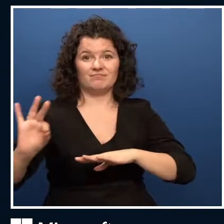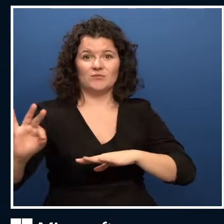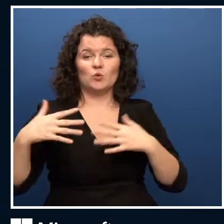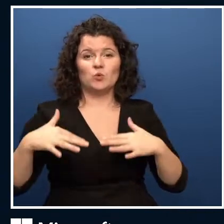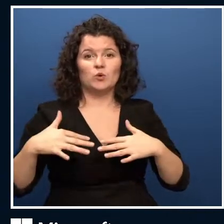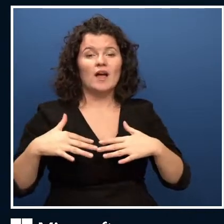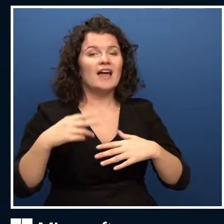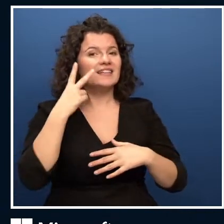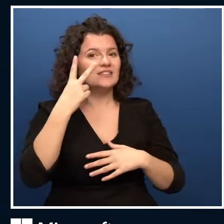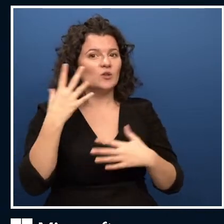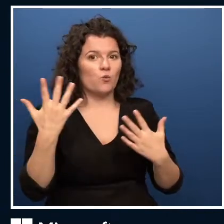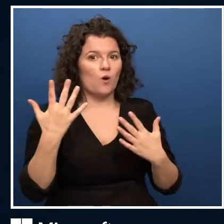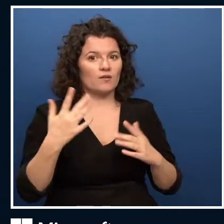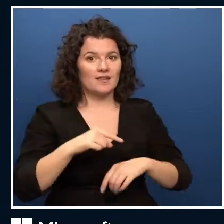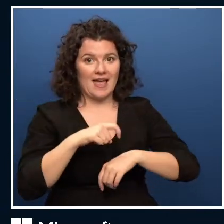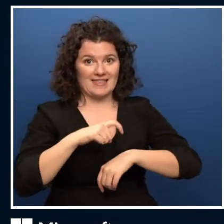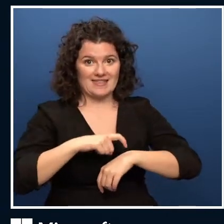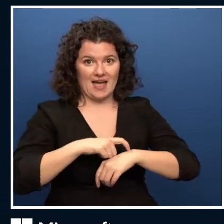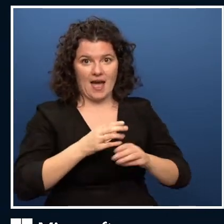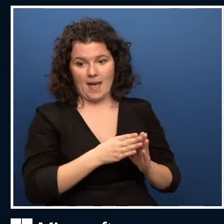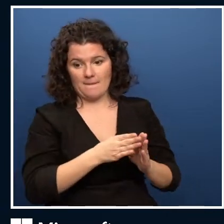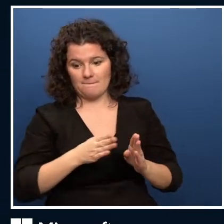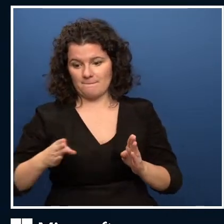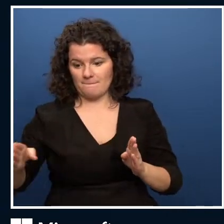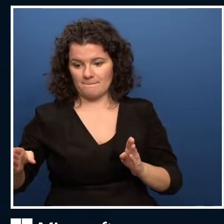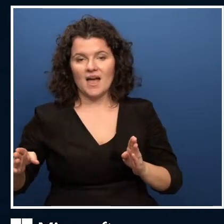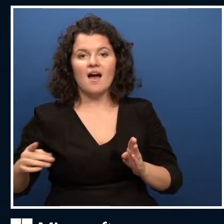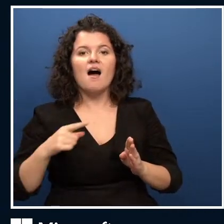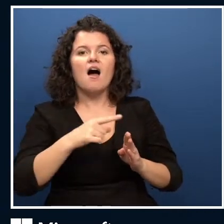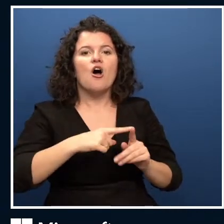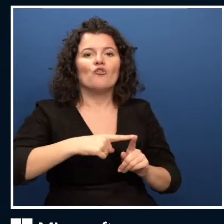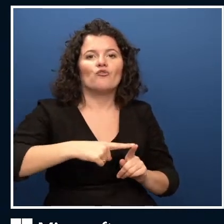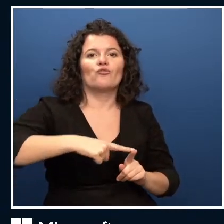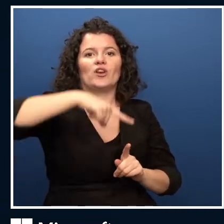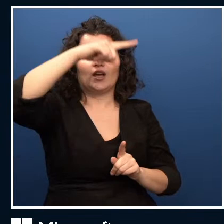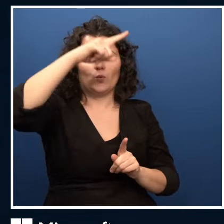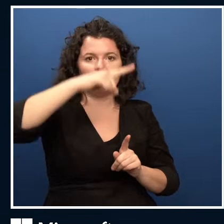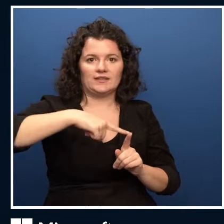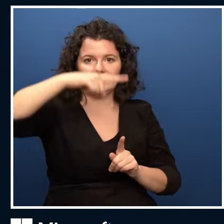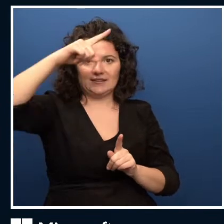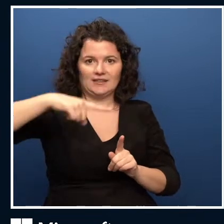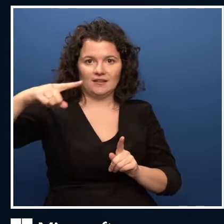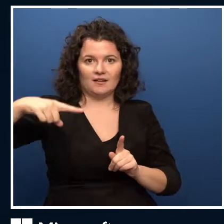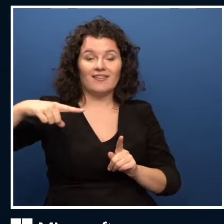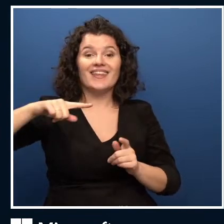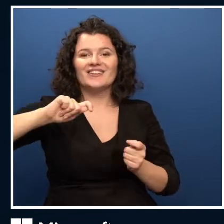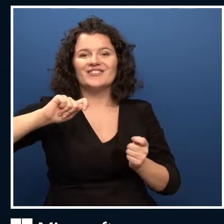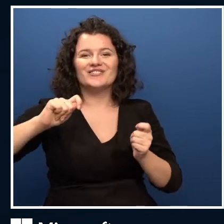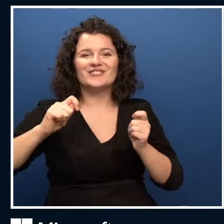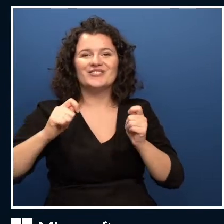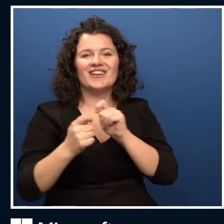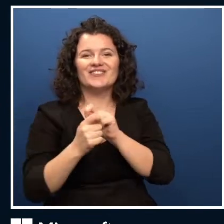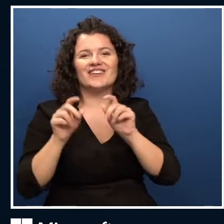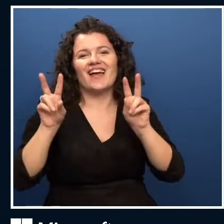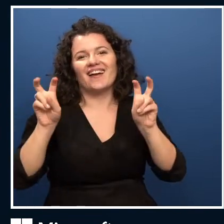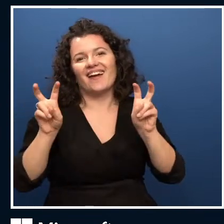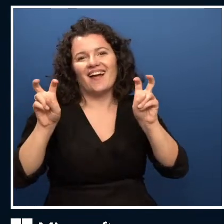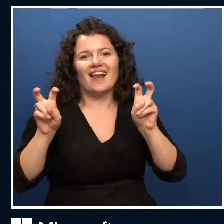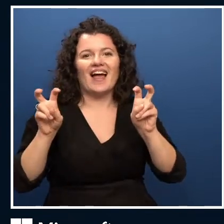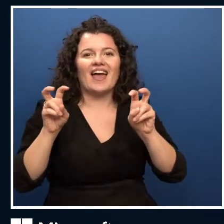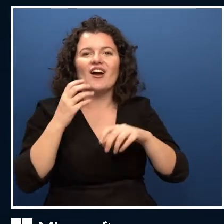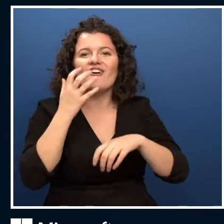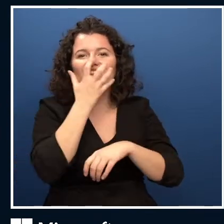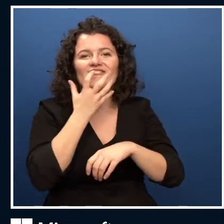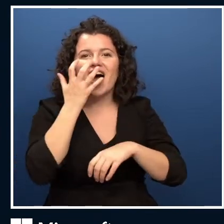frequency along with a color map, which can be basically seen as a heat map. So you can see,